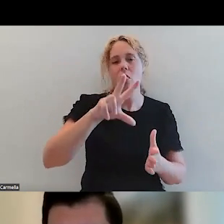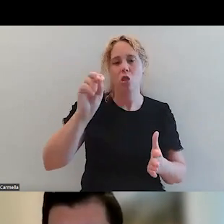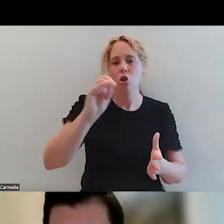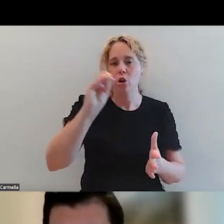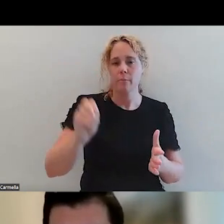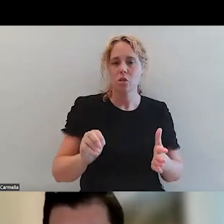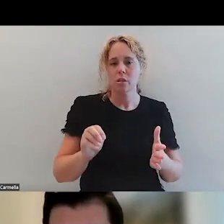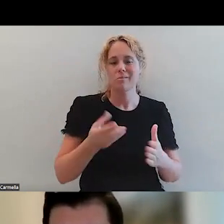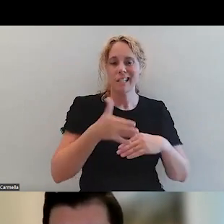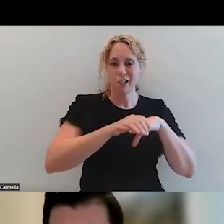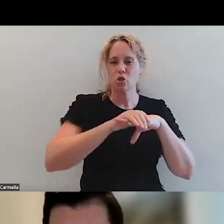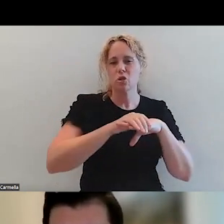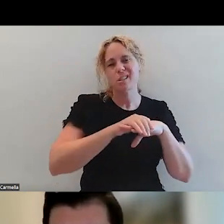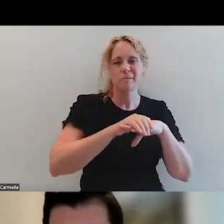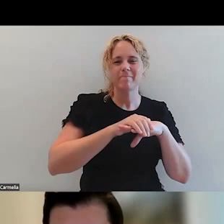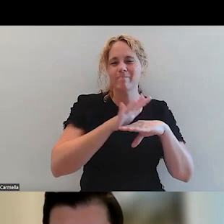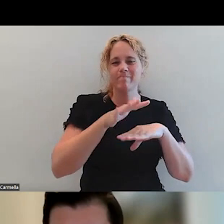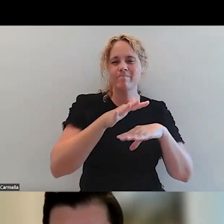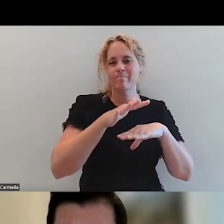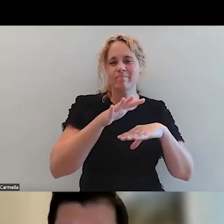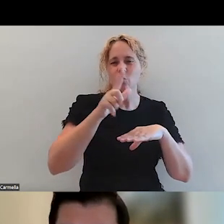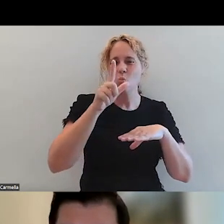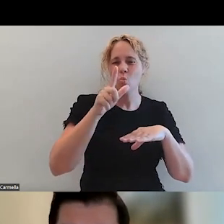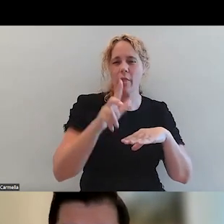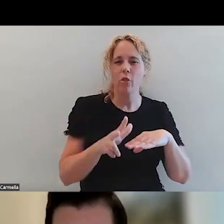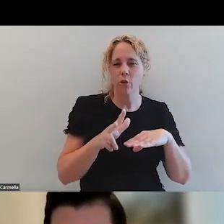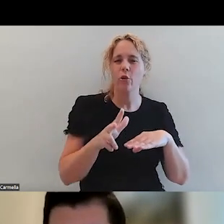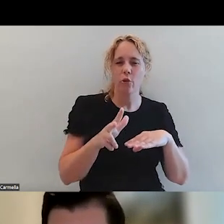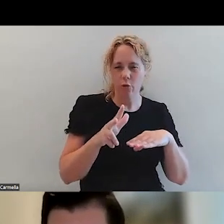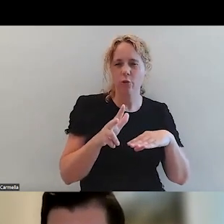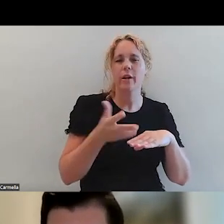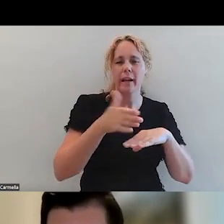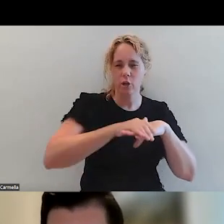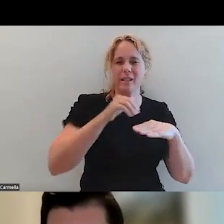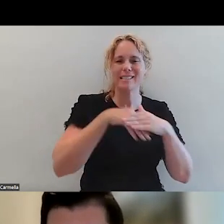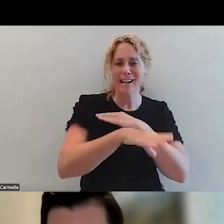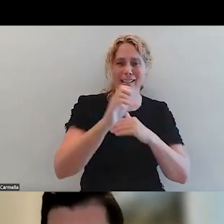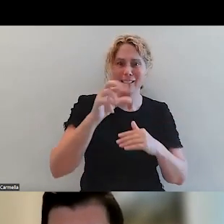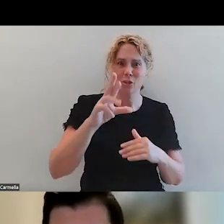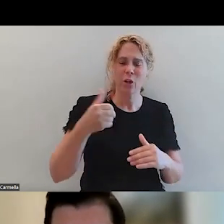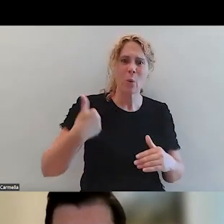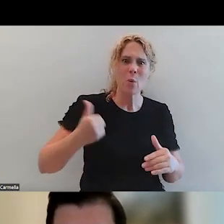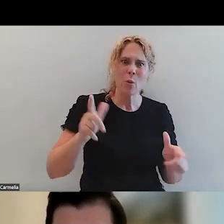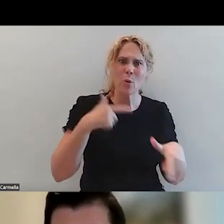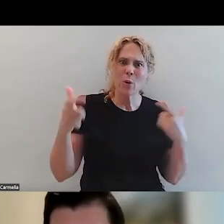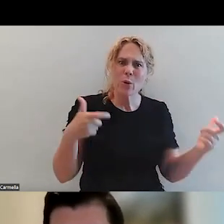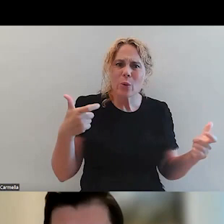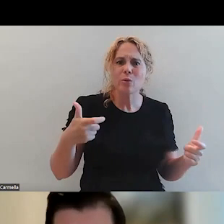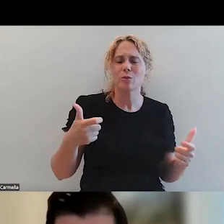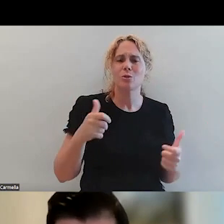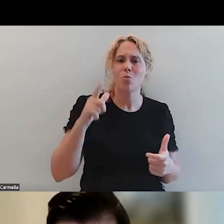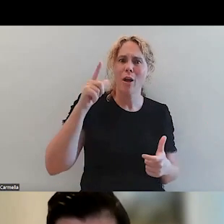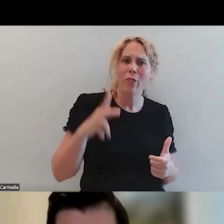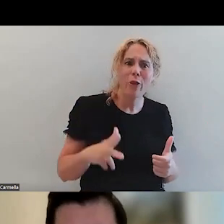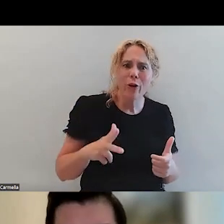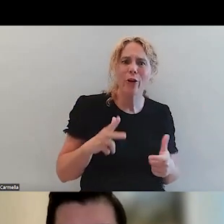about increasing it by a third for that increase in access to care, and that's huge. So that's a third of the